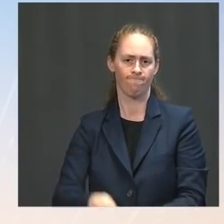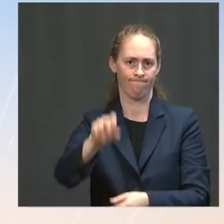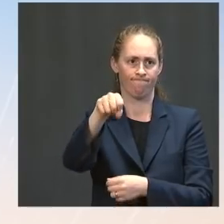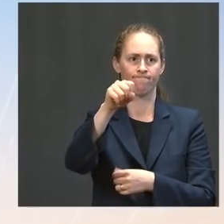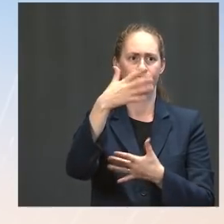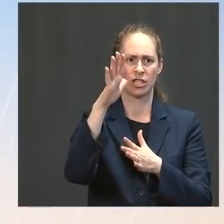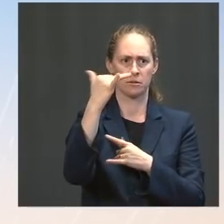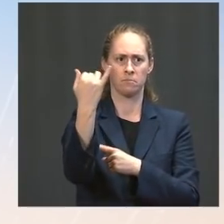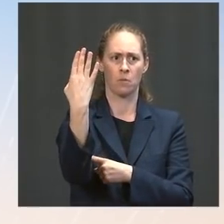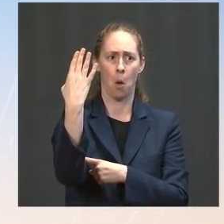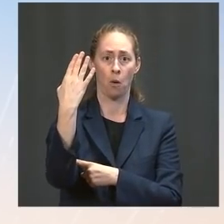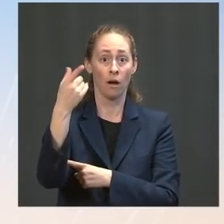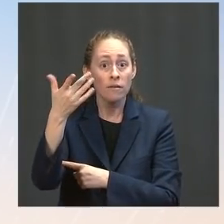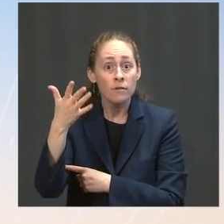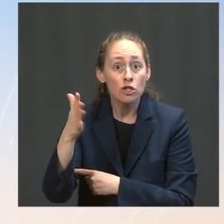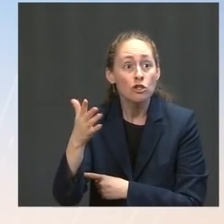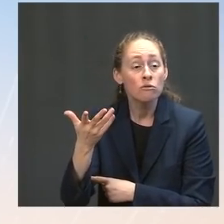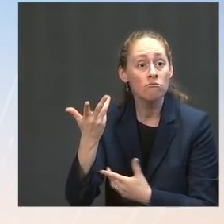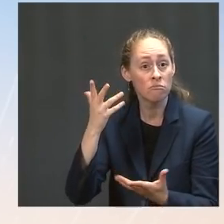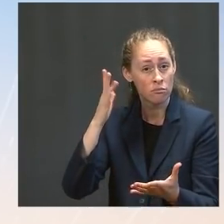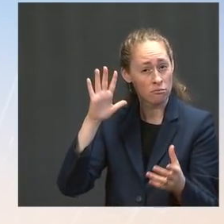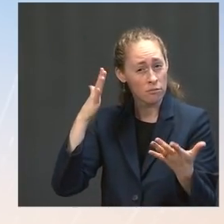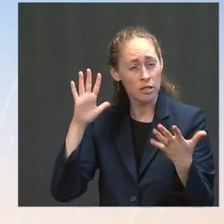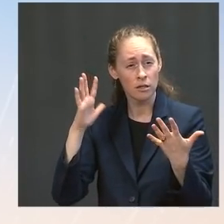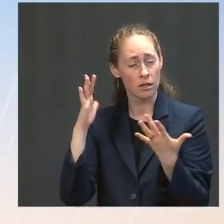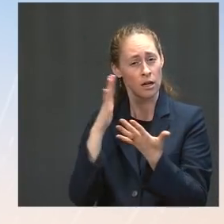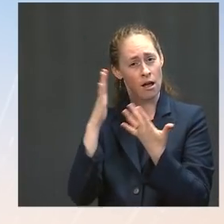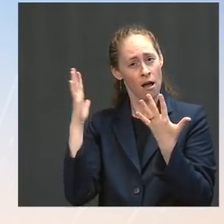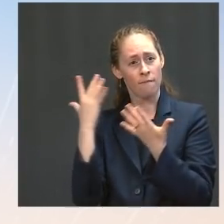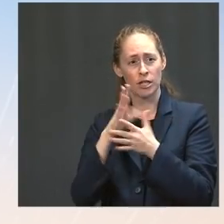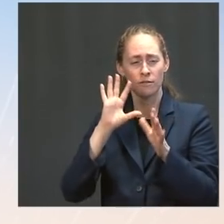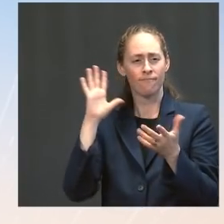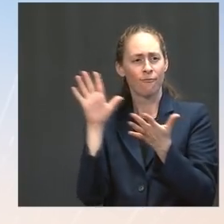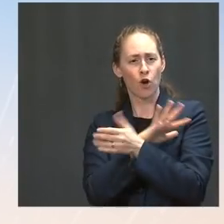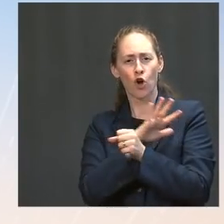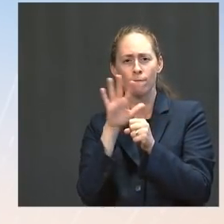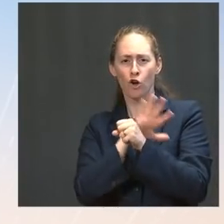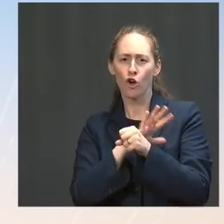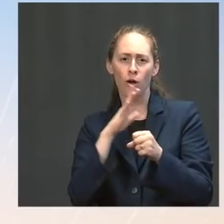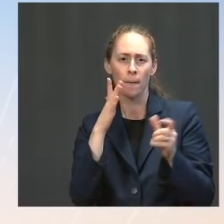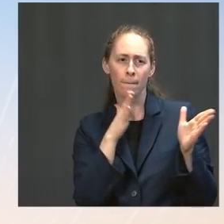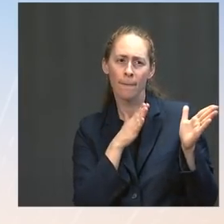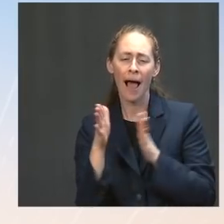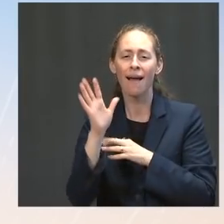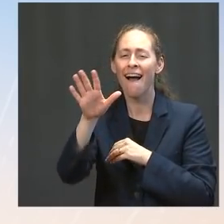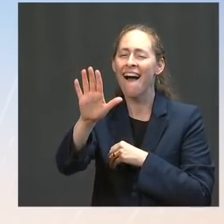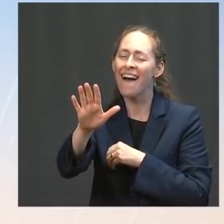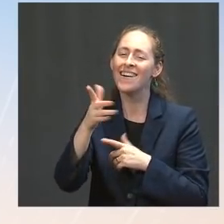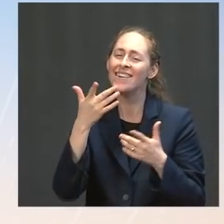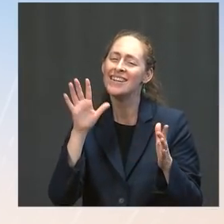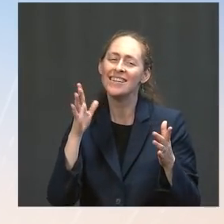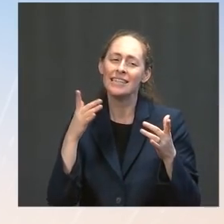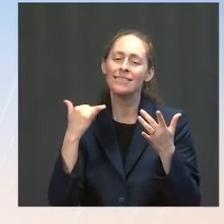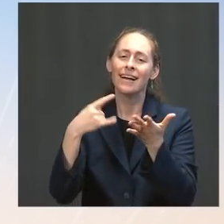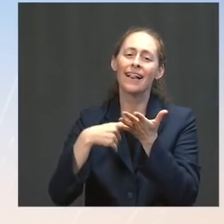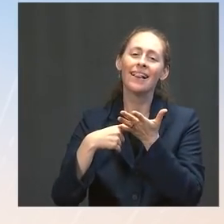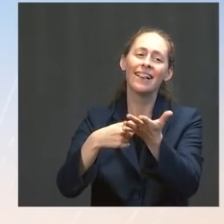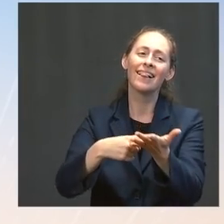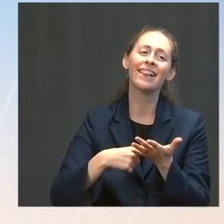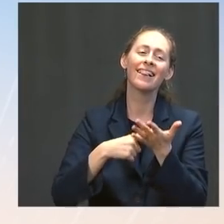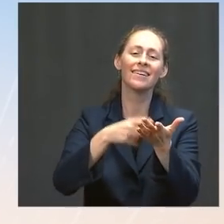steps to harden their own cybersecurity. And one last question: has White House learned anything more about these possible cases of Havana